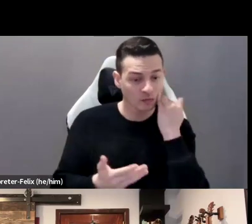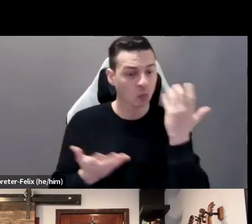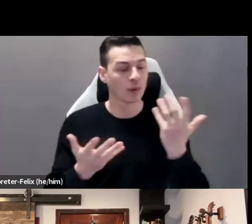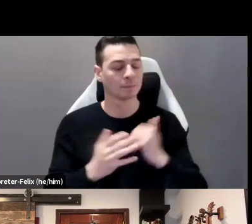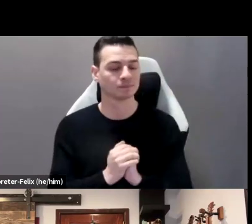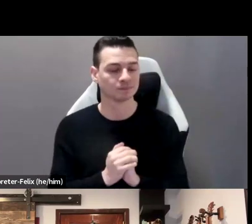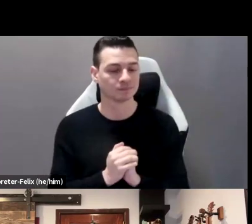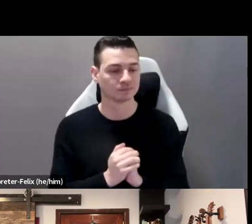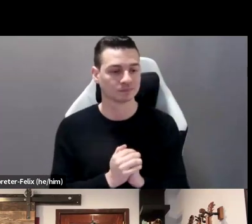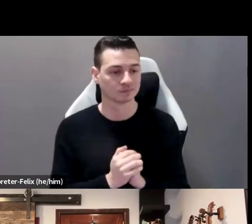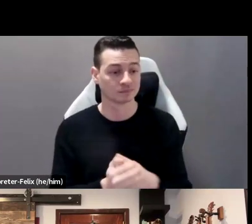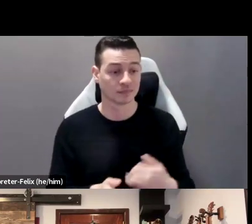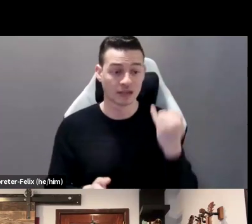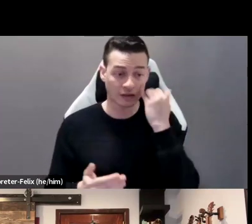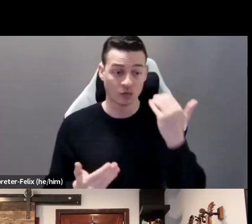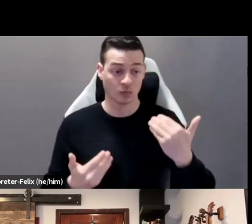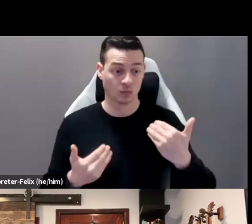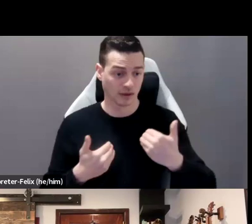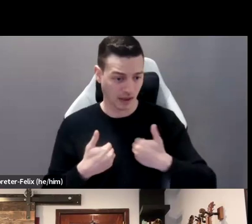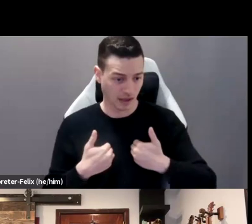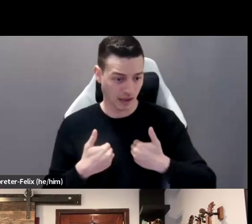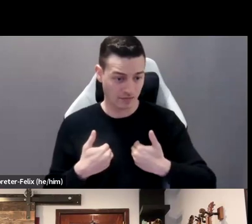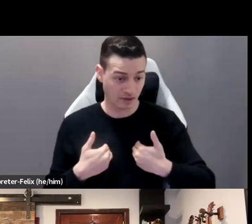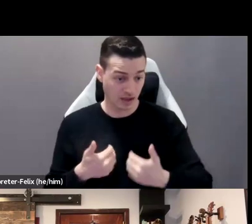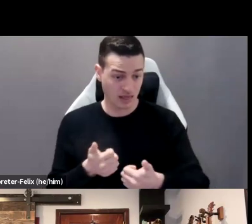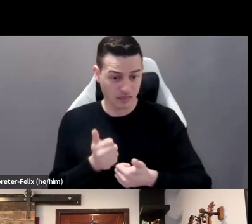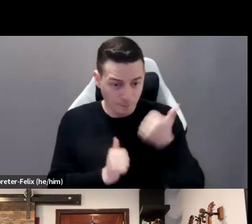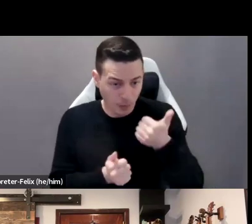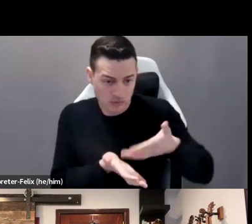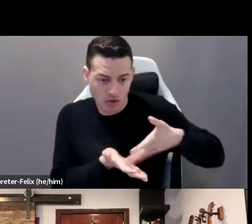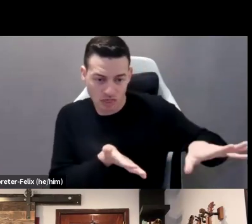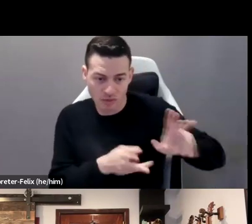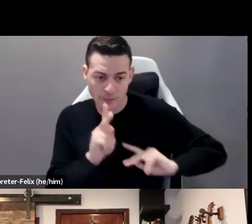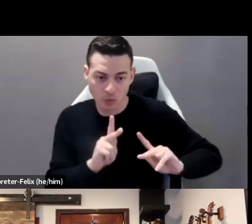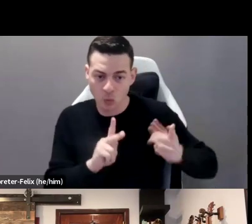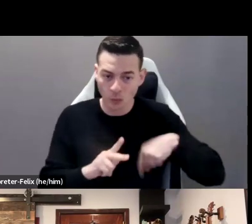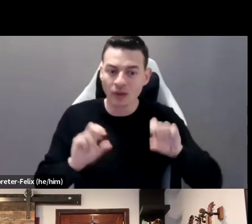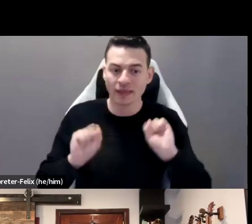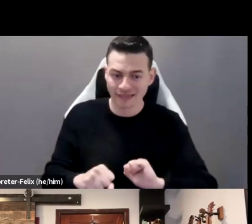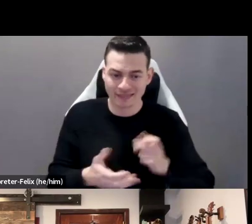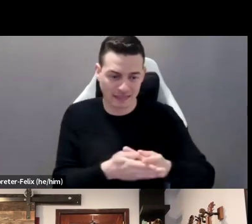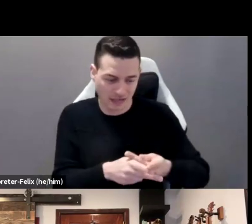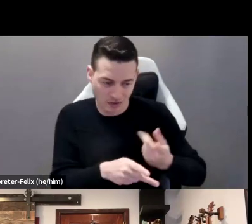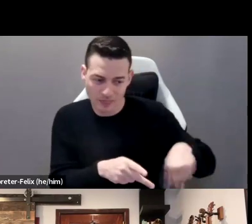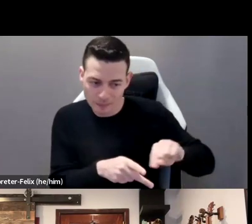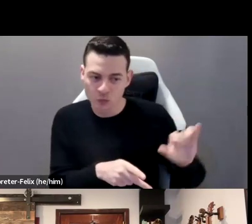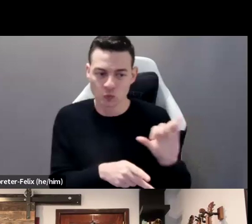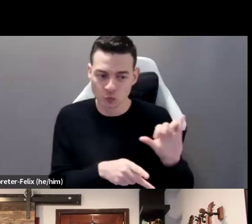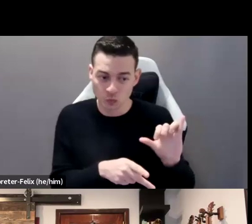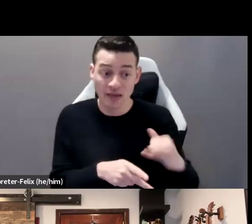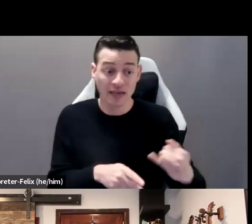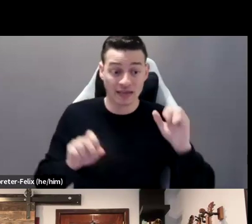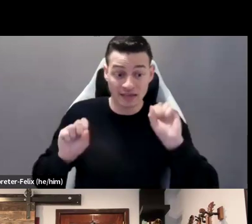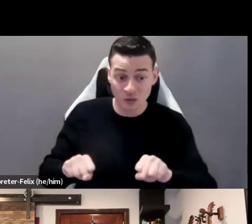when we are able to take care of the most marginalized in our community. And over and over and